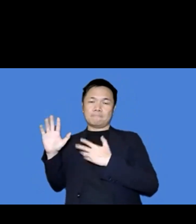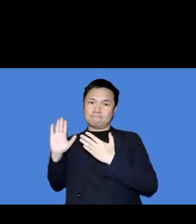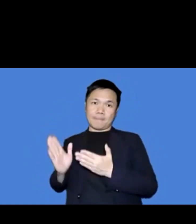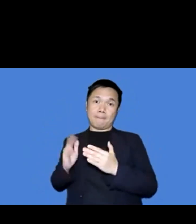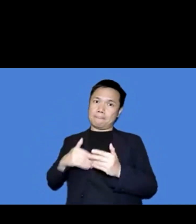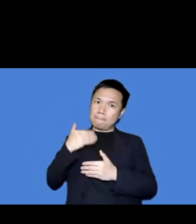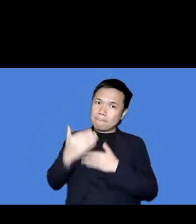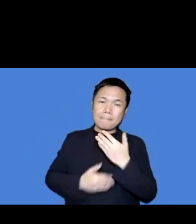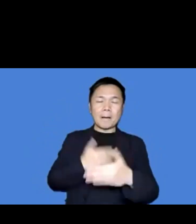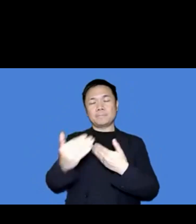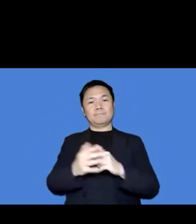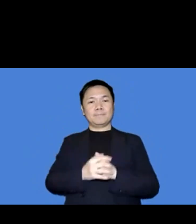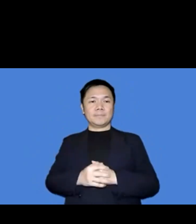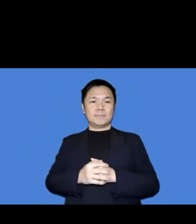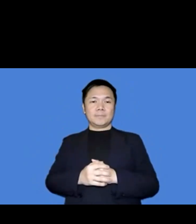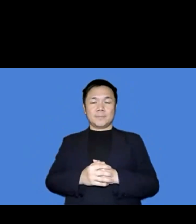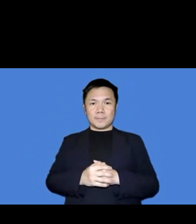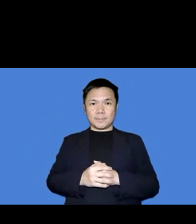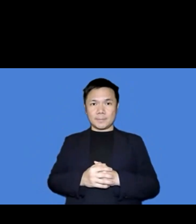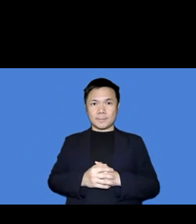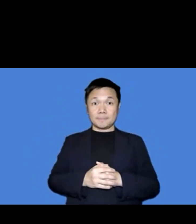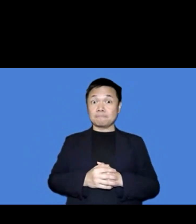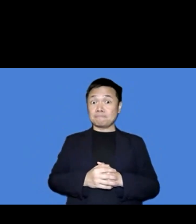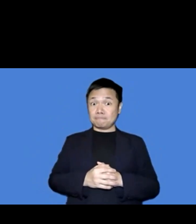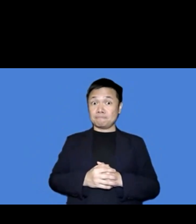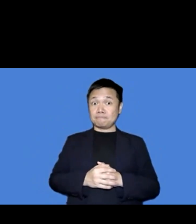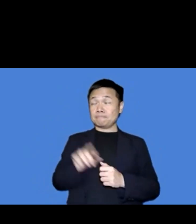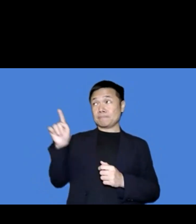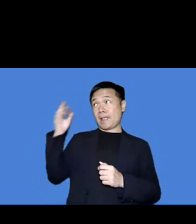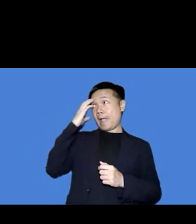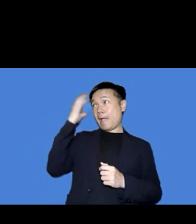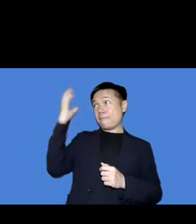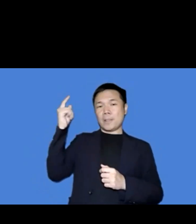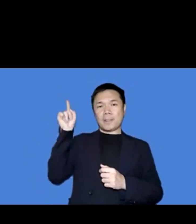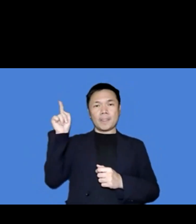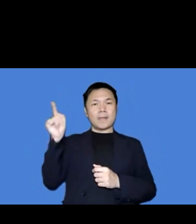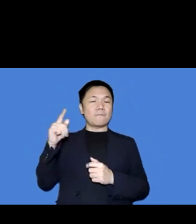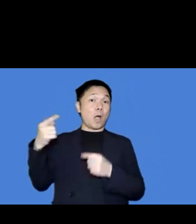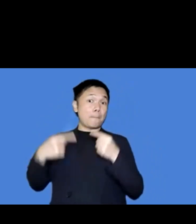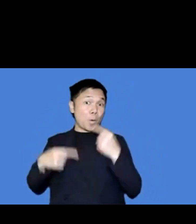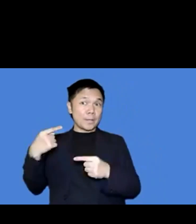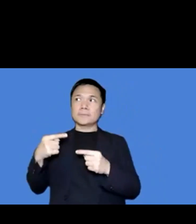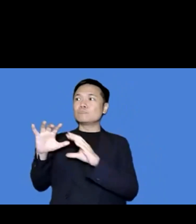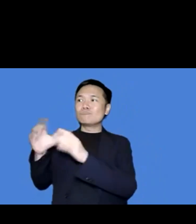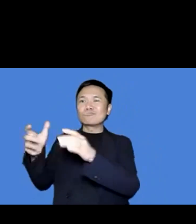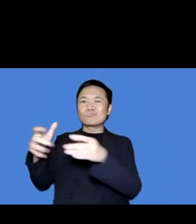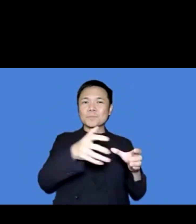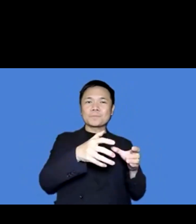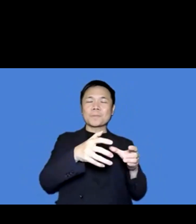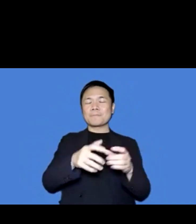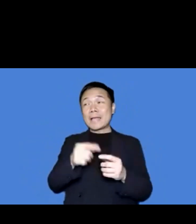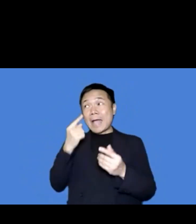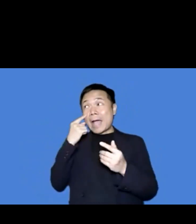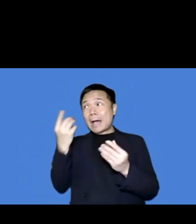and this is the time that they have been working on the bill of political parties and election